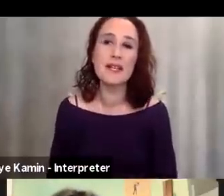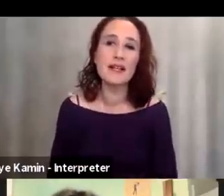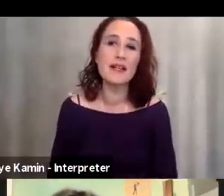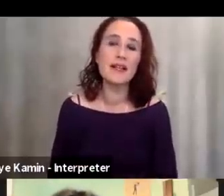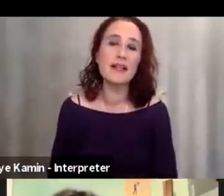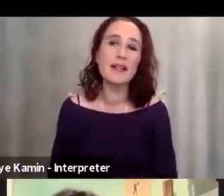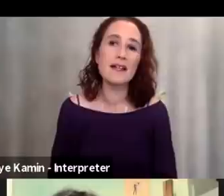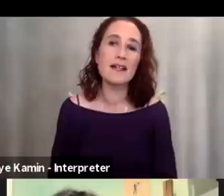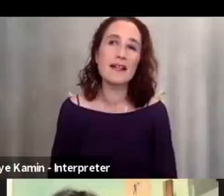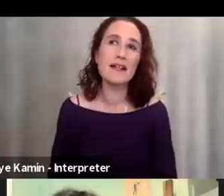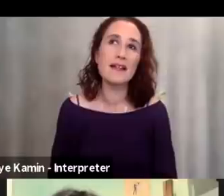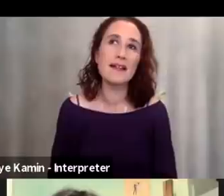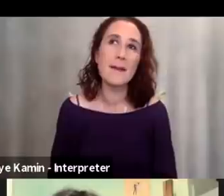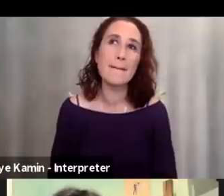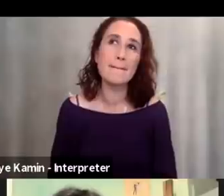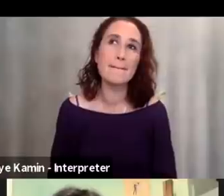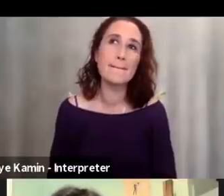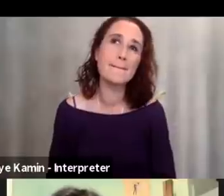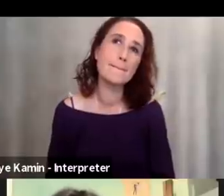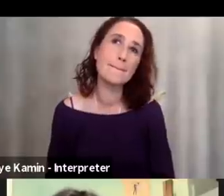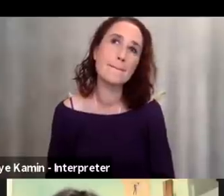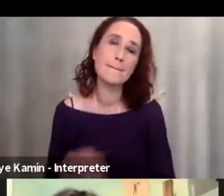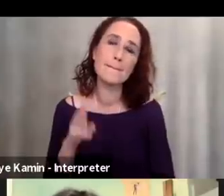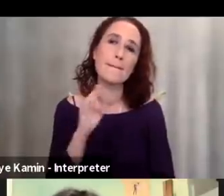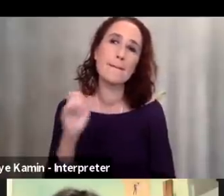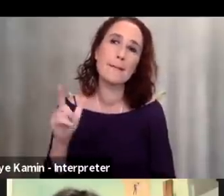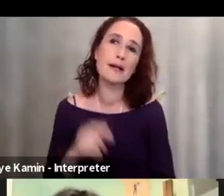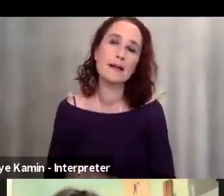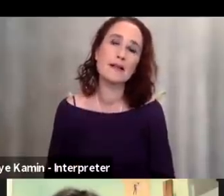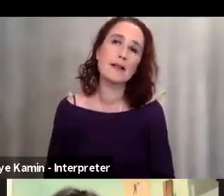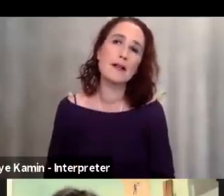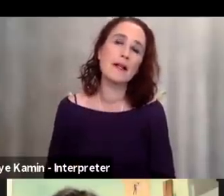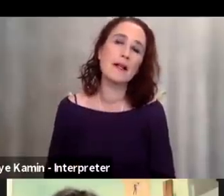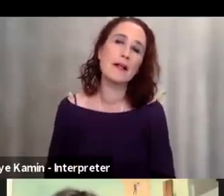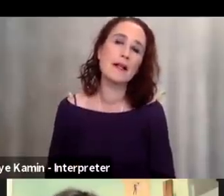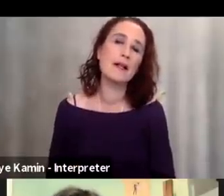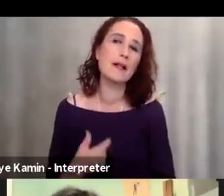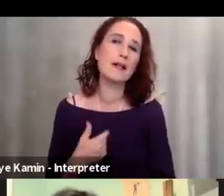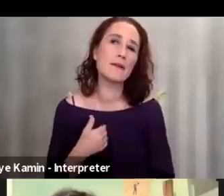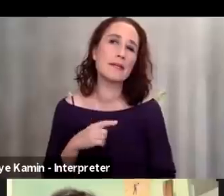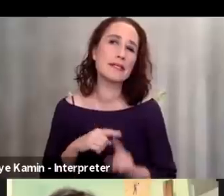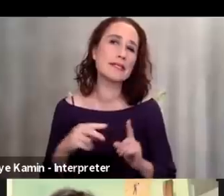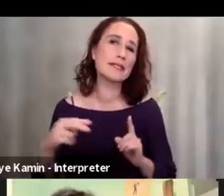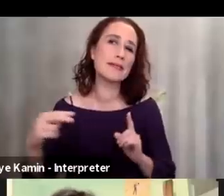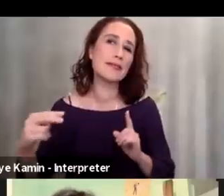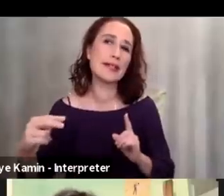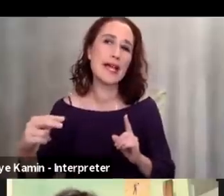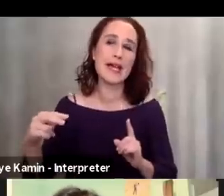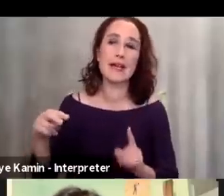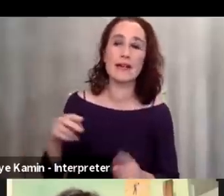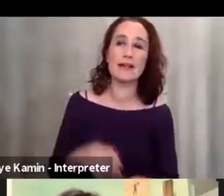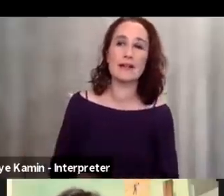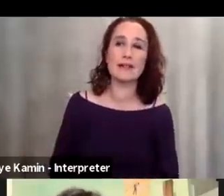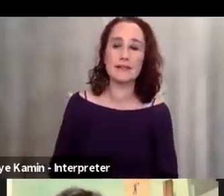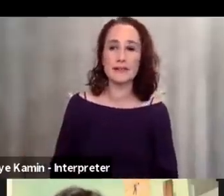Yeah. Mm-hmm. I think I come from a little bit of a different angle. I tend to